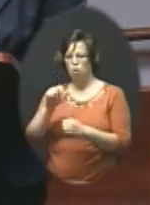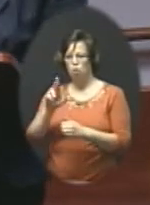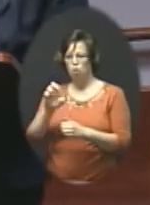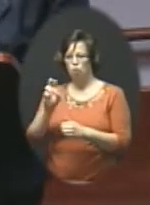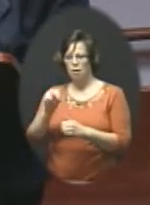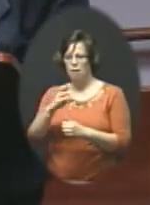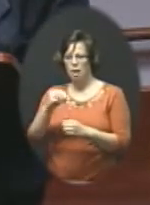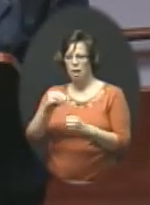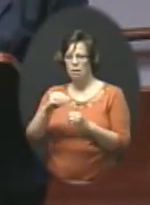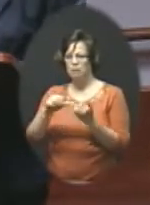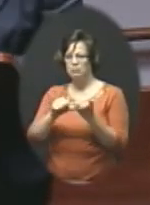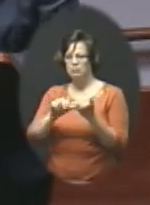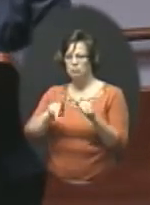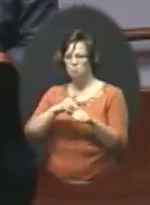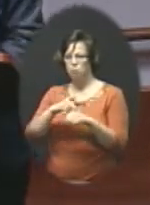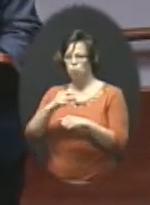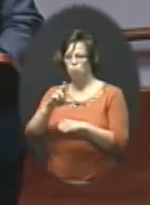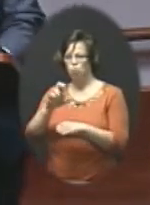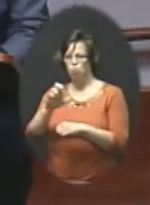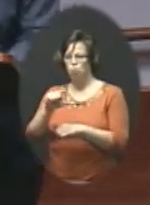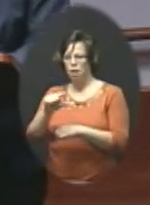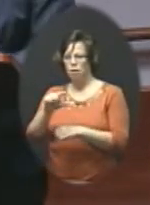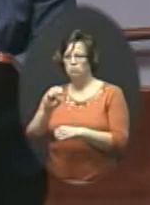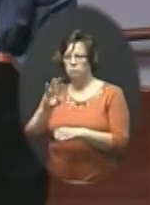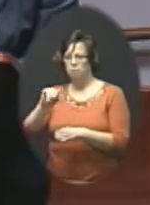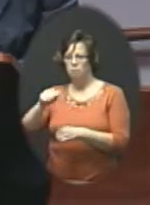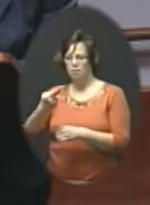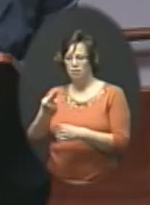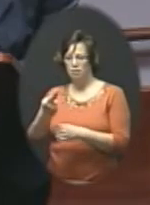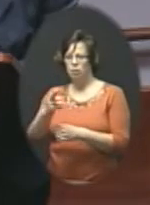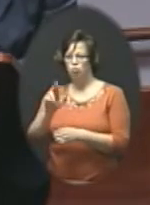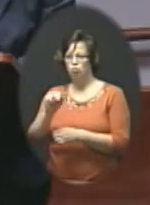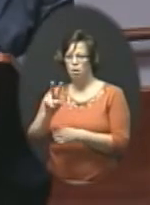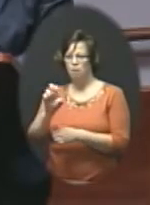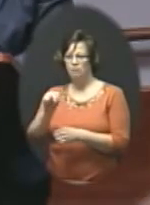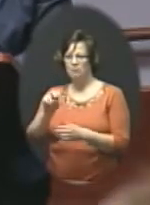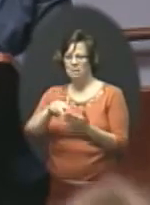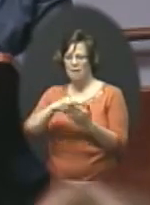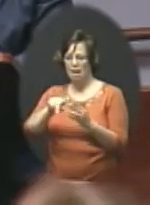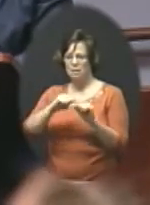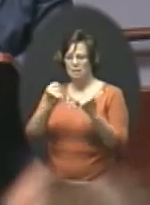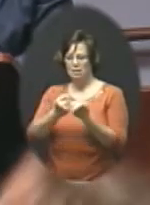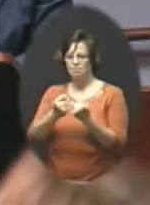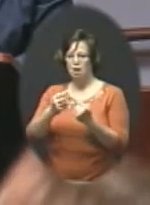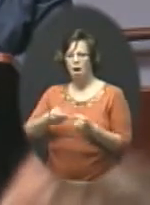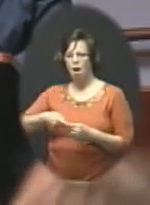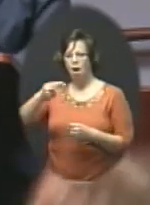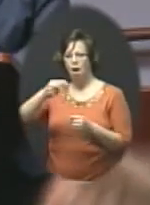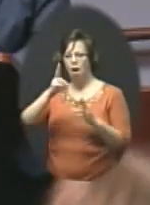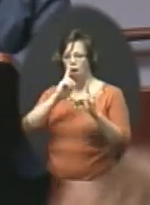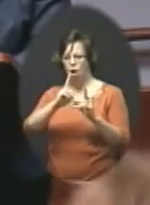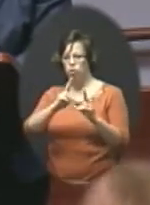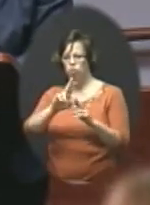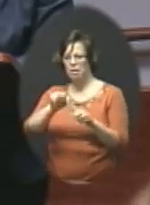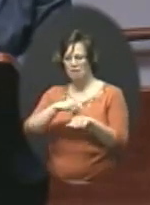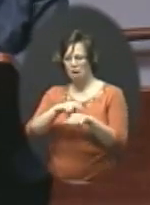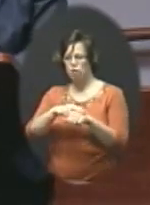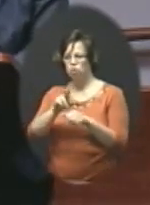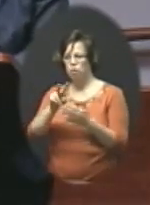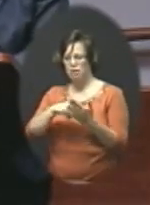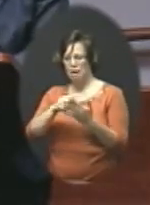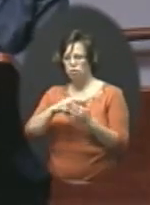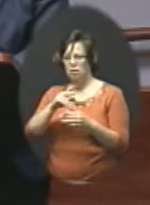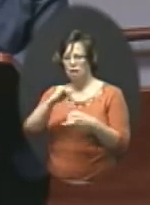and assistant principal Greg Smith. The Ravens dance team earned high honors at the National Dance Alliance